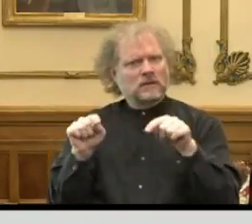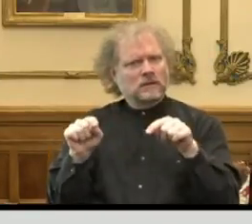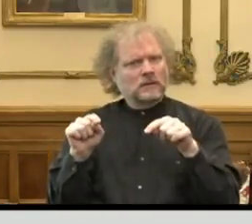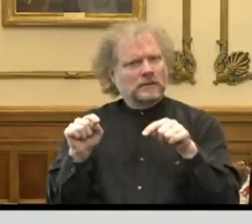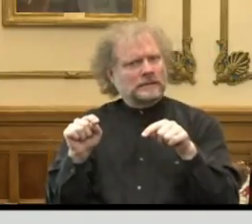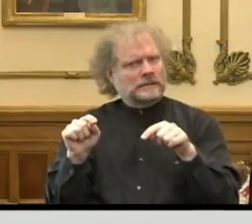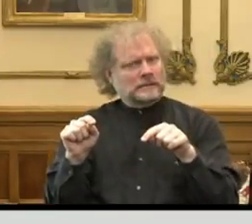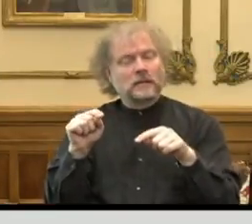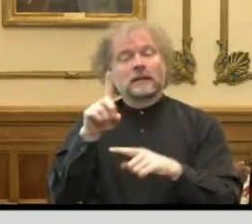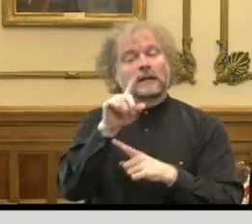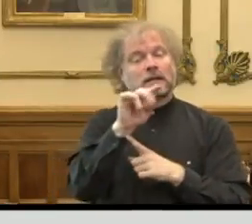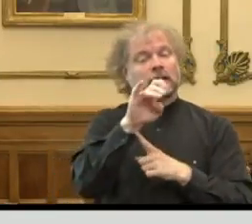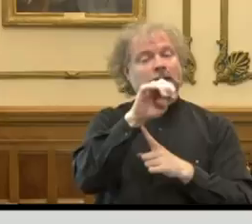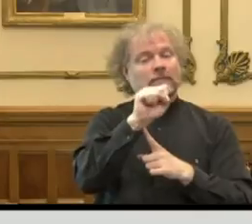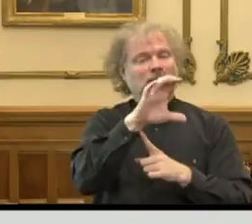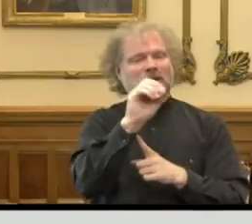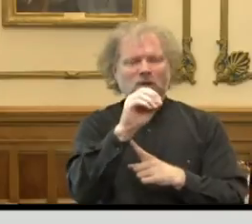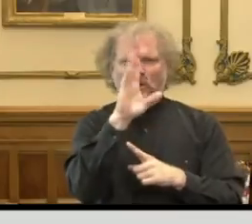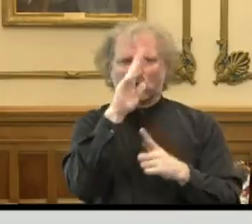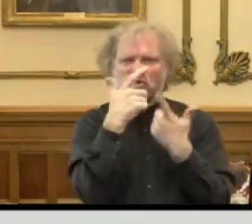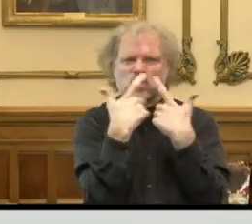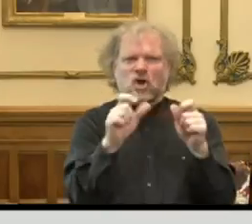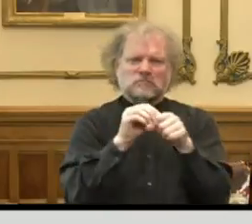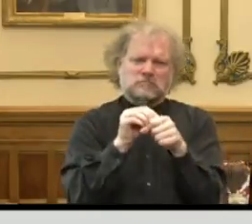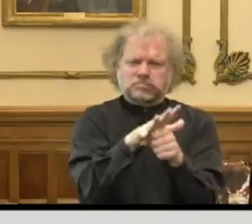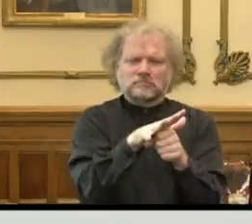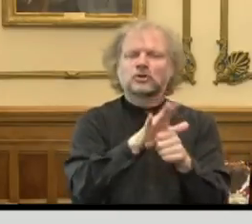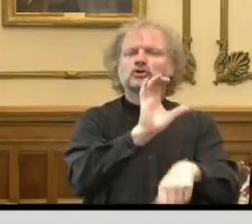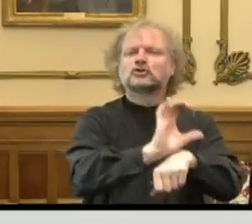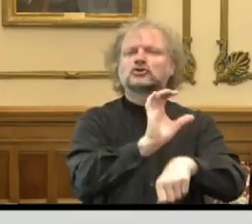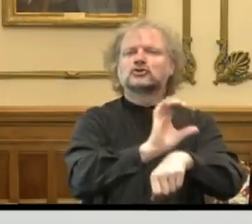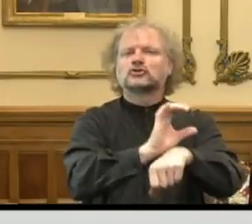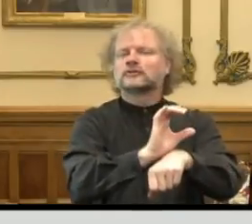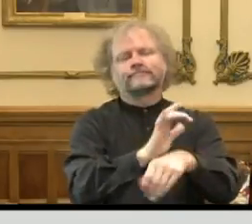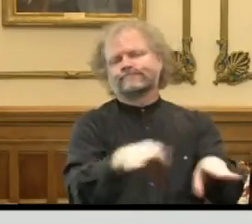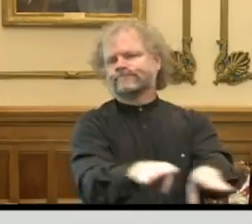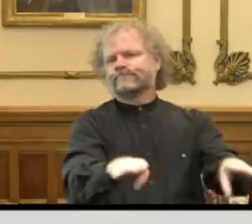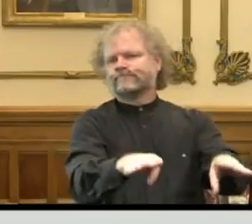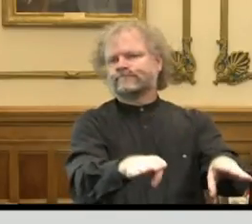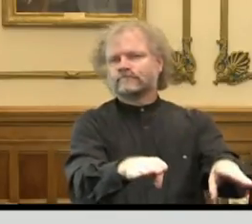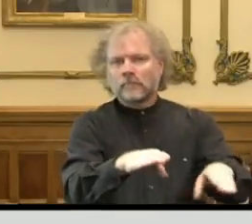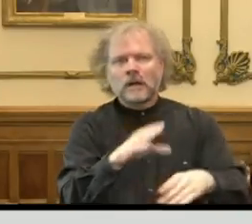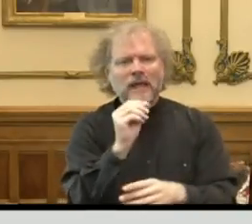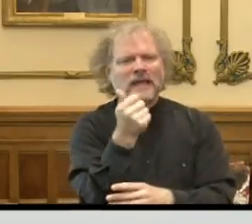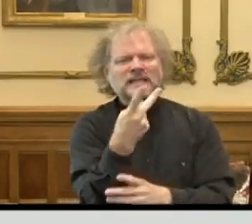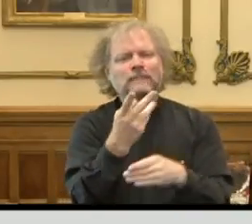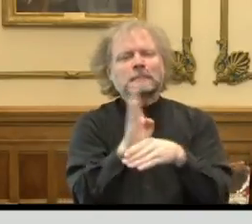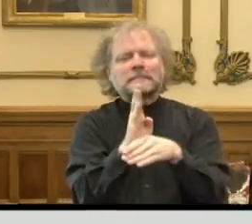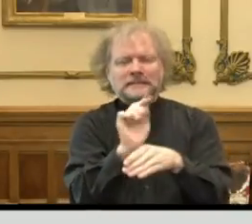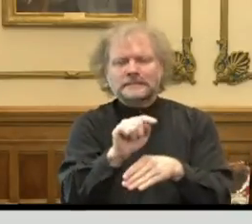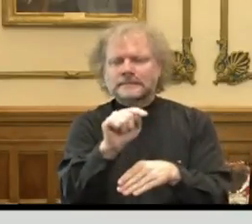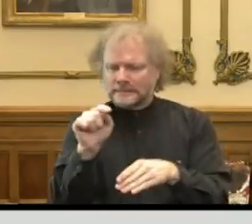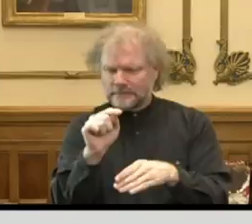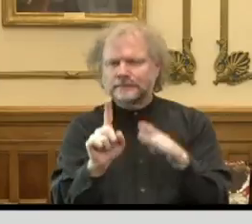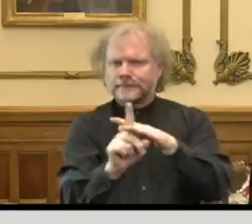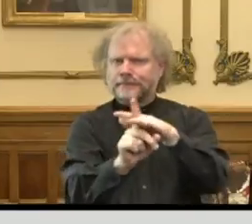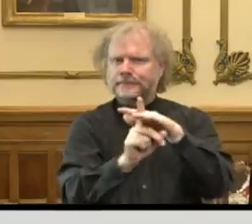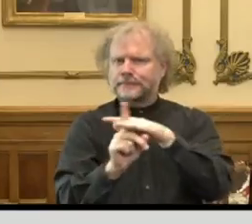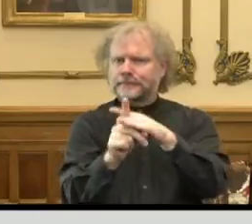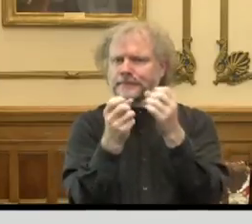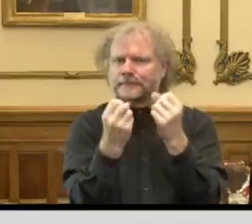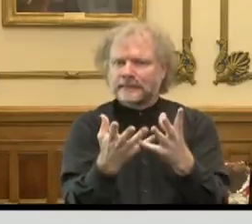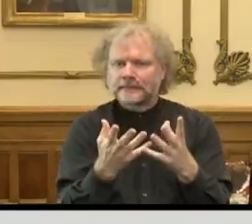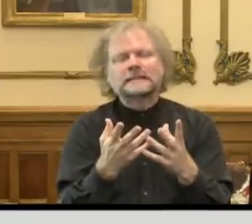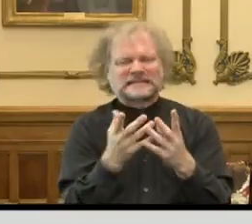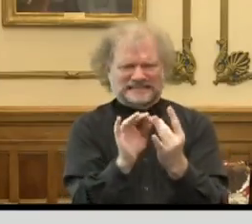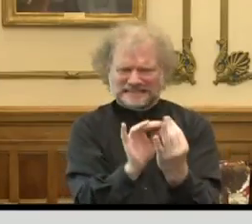that in Daviess County that there was a large outbreak in a church there that had to be closed, and that there are several businesses that have many cases that they are also